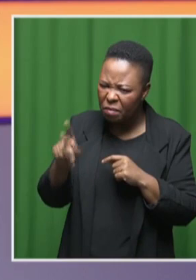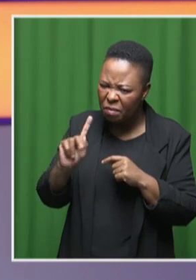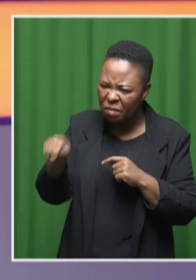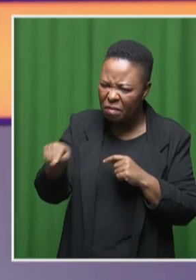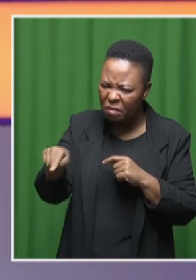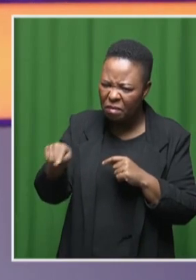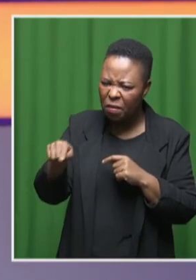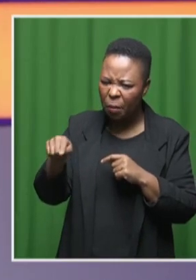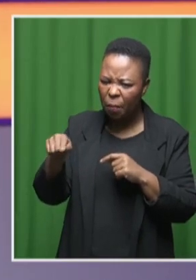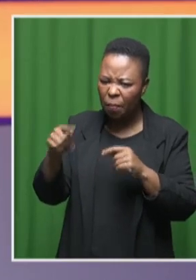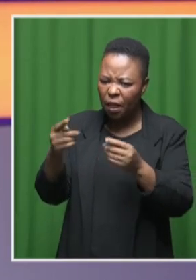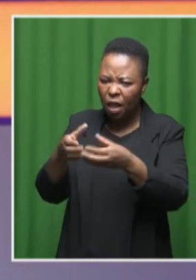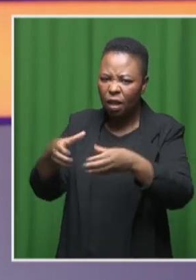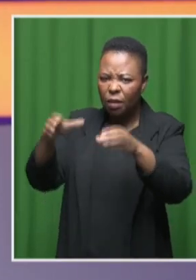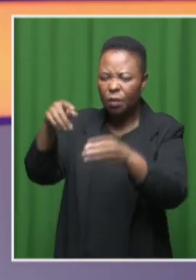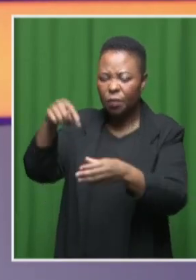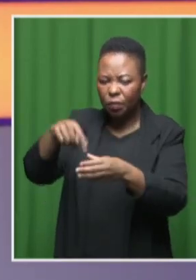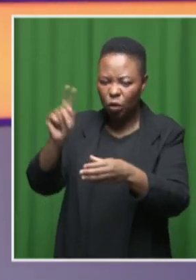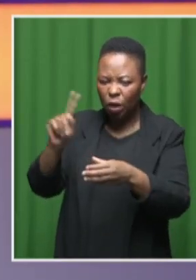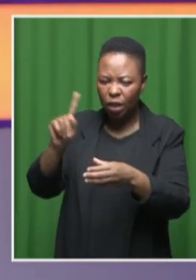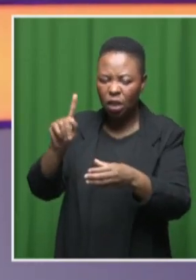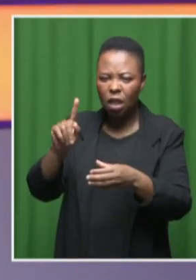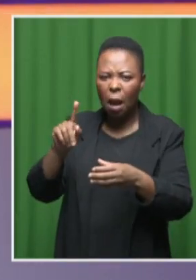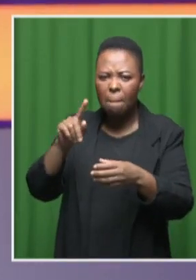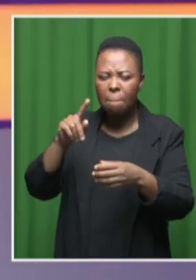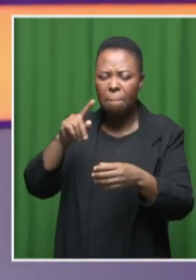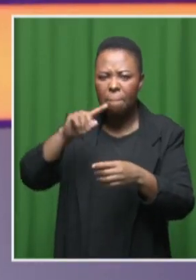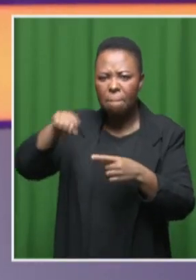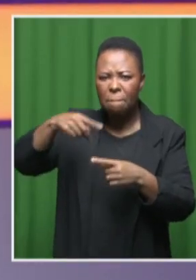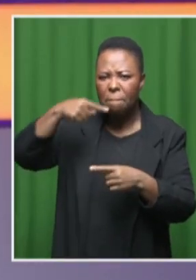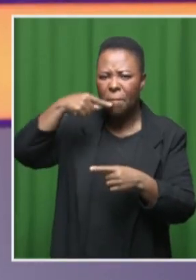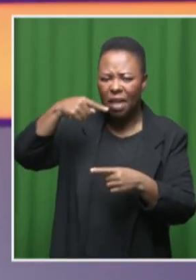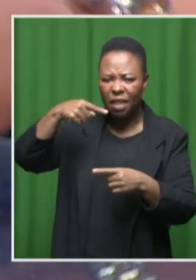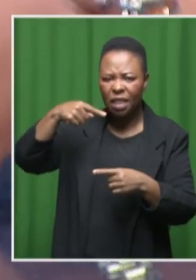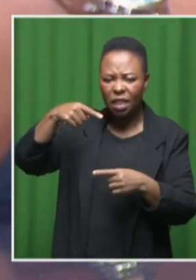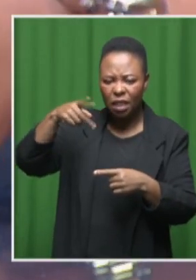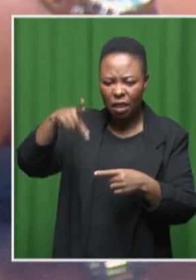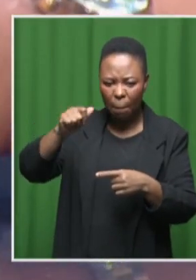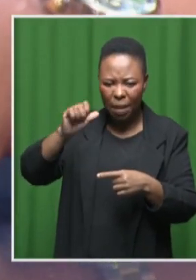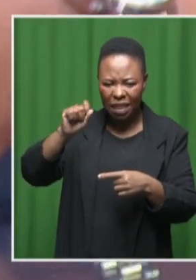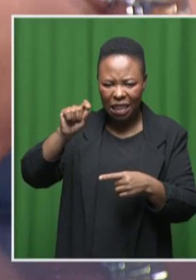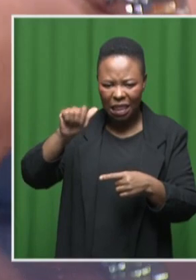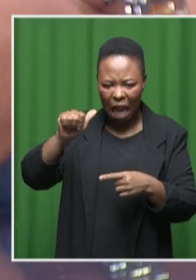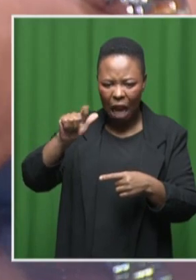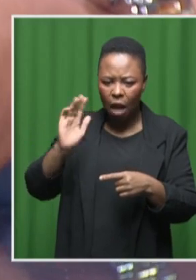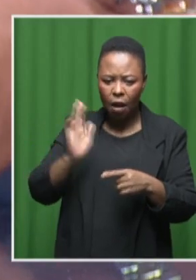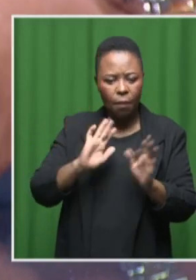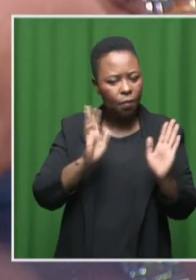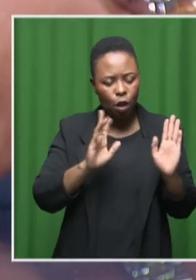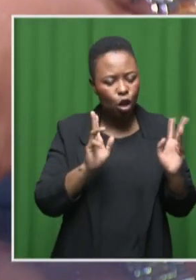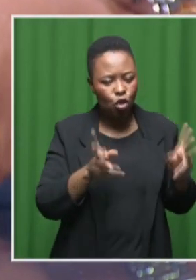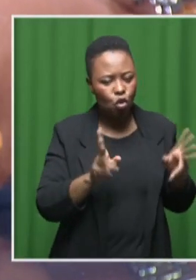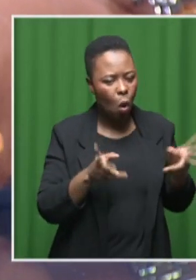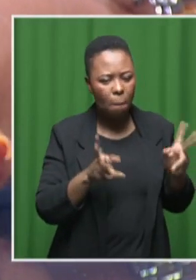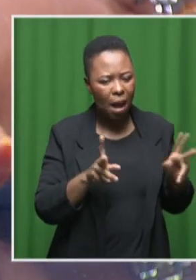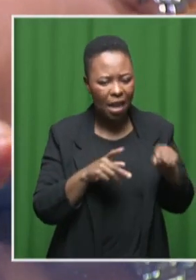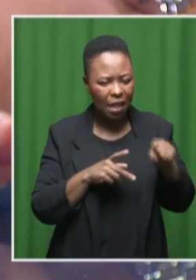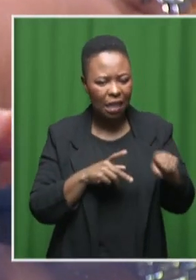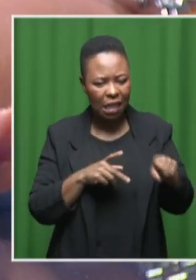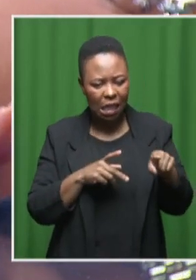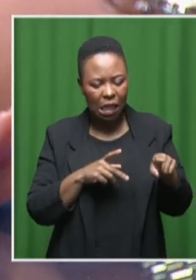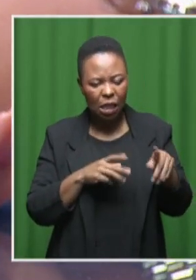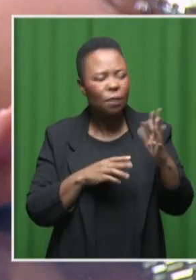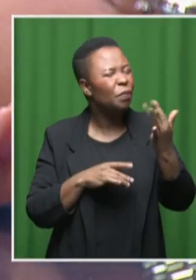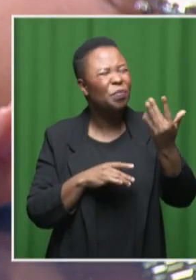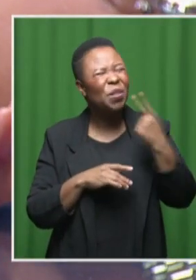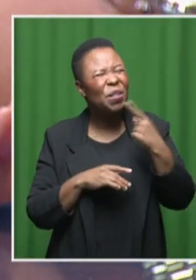what pastry is this? So... Is it pasta? Prawn pasta? No, this is just a normal, it's a normal,